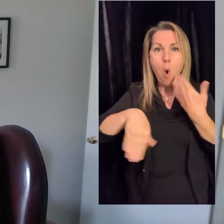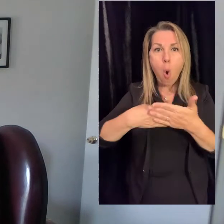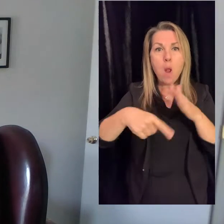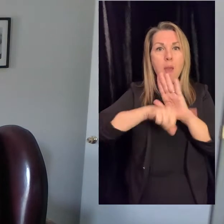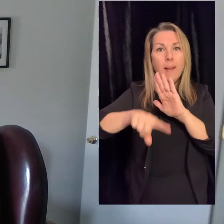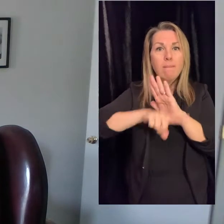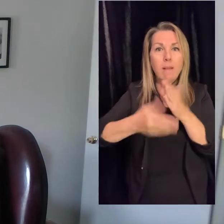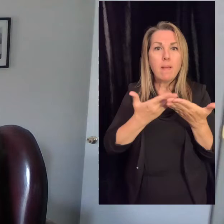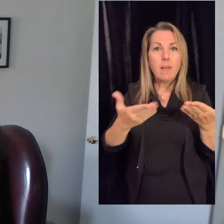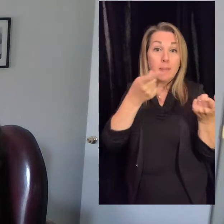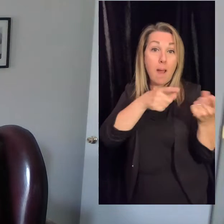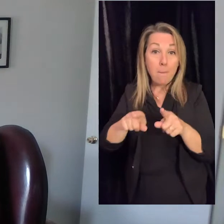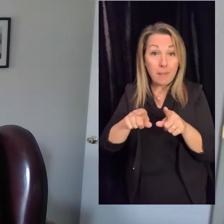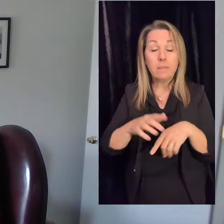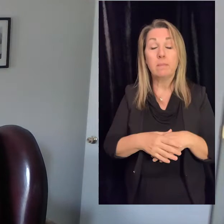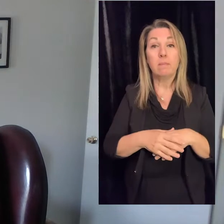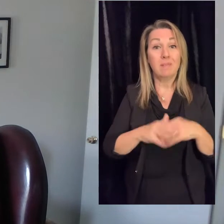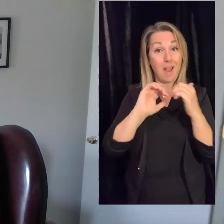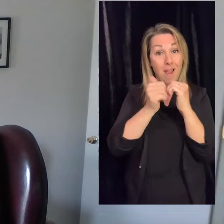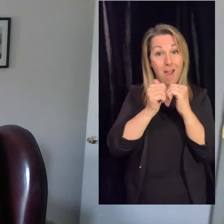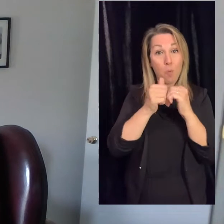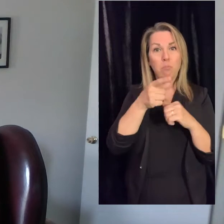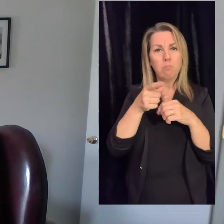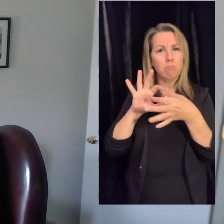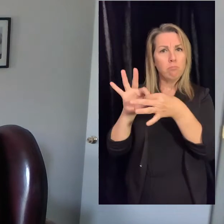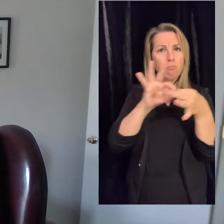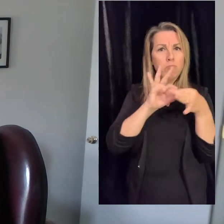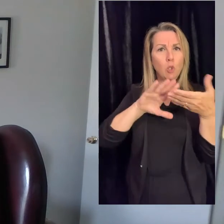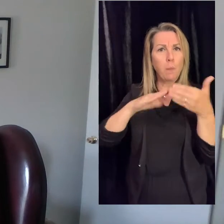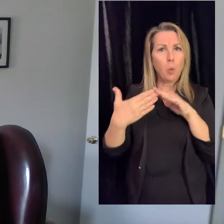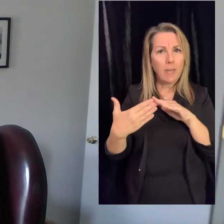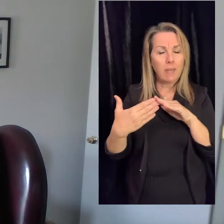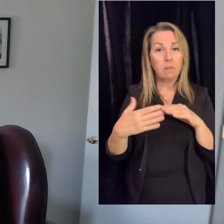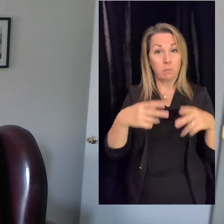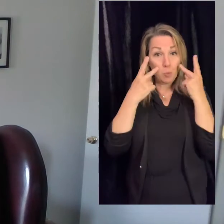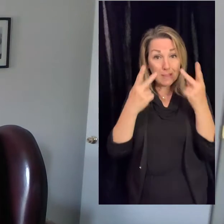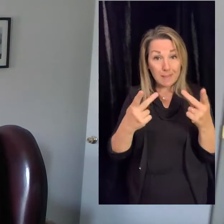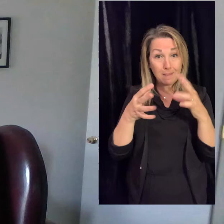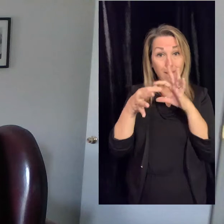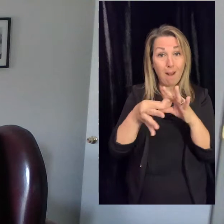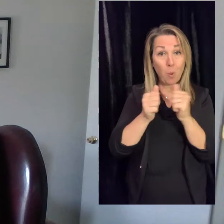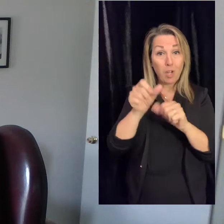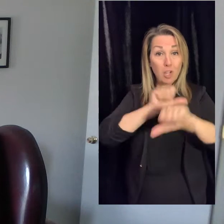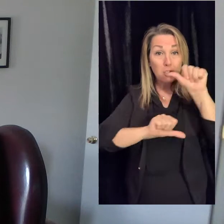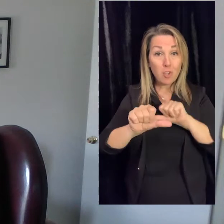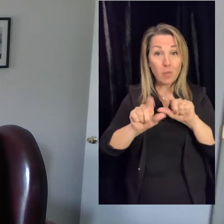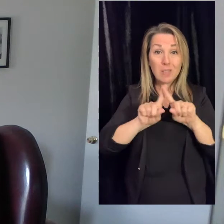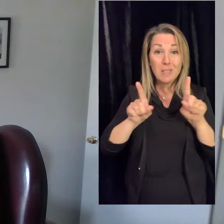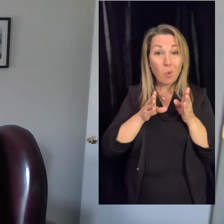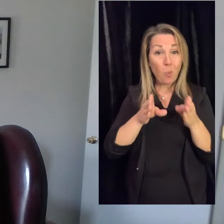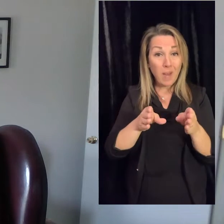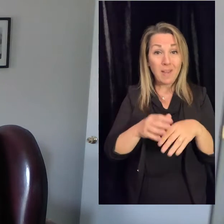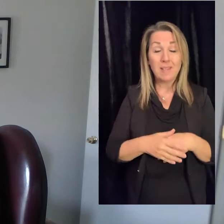were stacked against you. And you've done it as a community. You've been able to see and connect with each other in ways